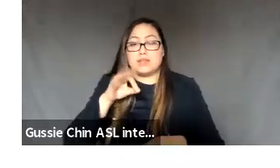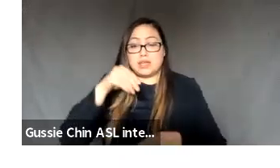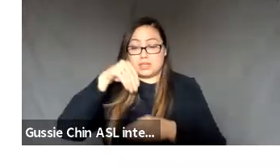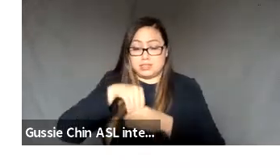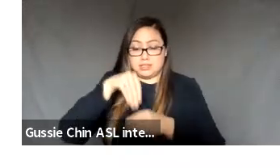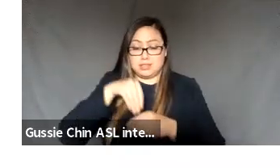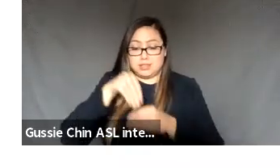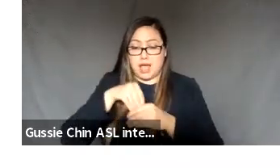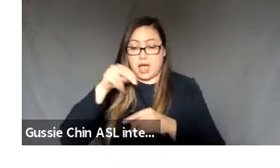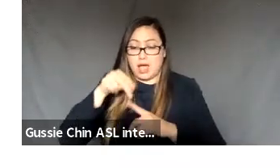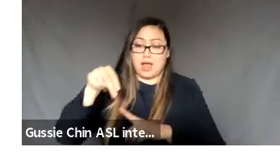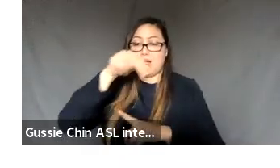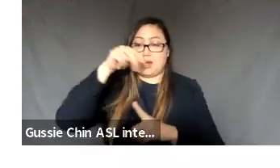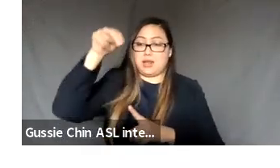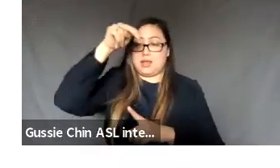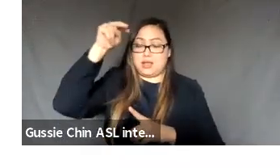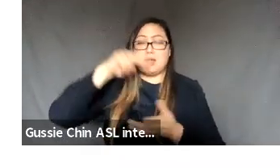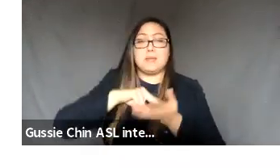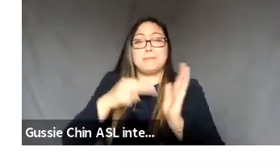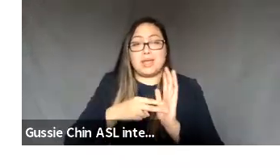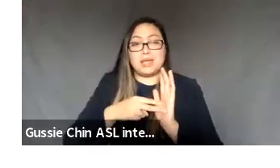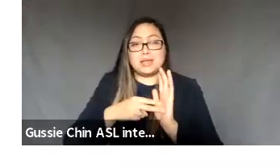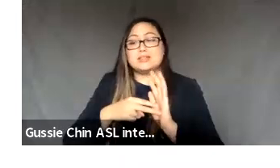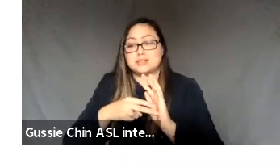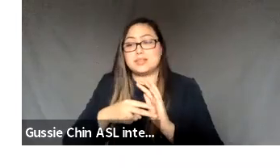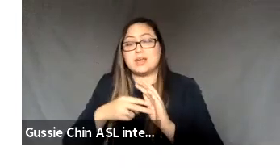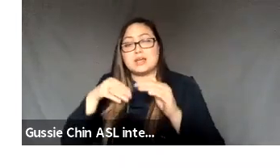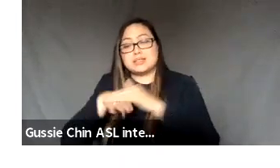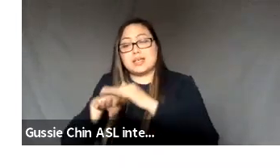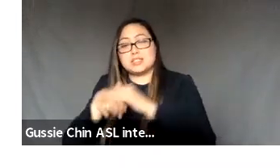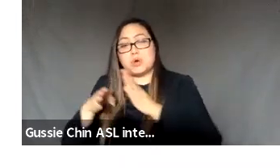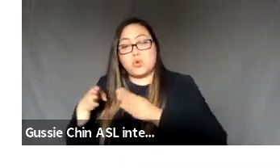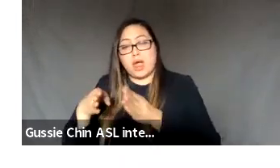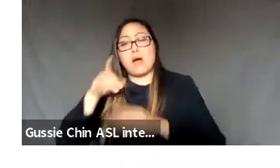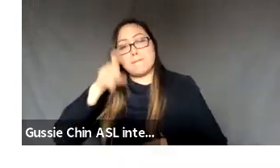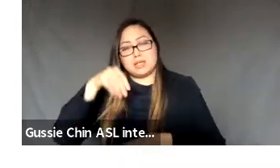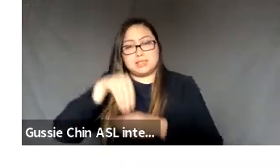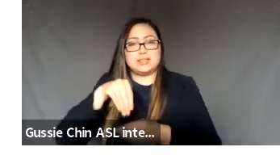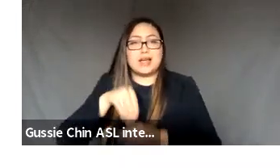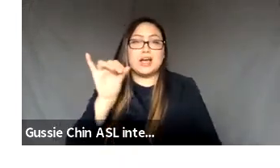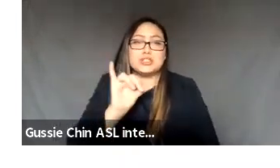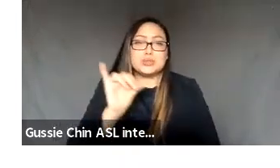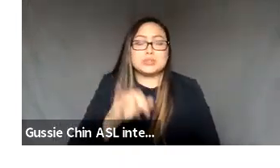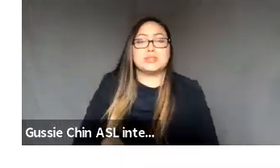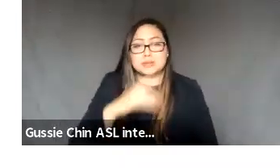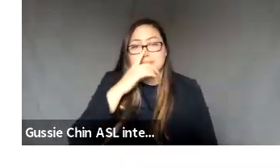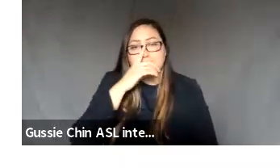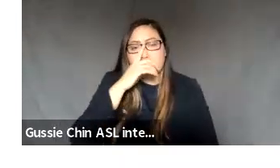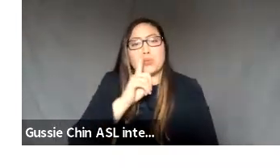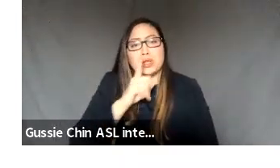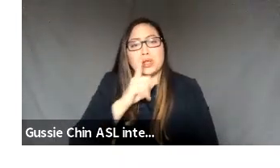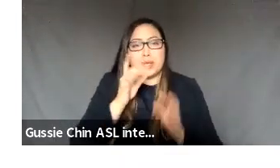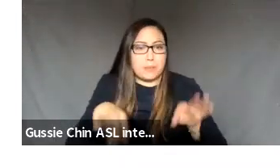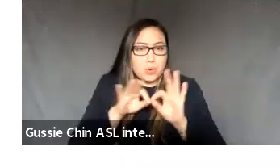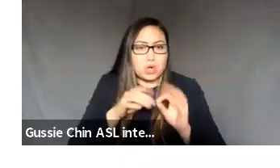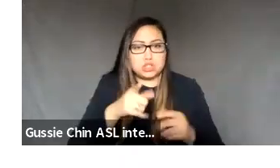the accessible route needs to be interior as well. And this is really important. You don't want to have inside where you have